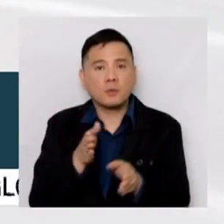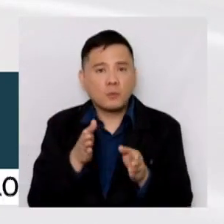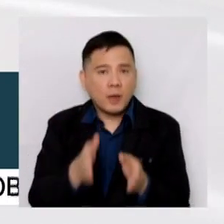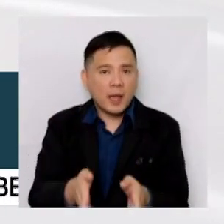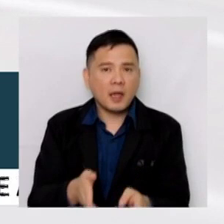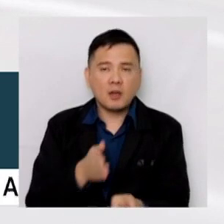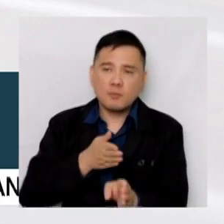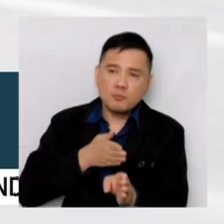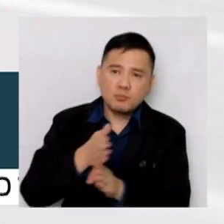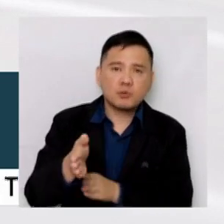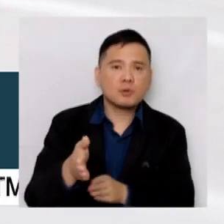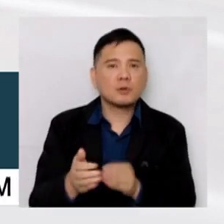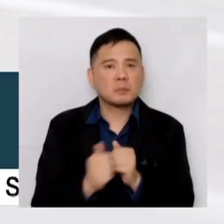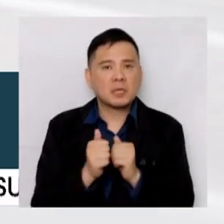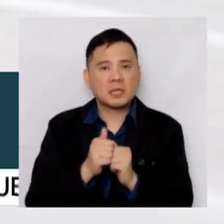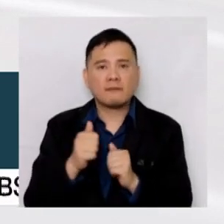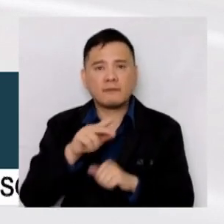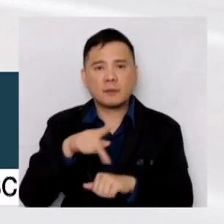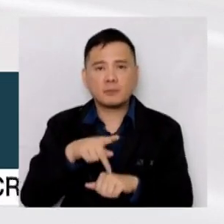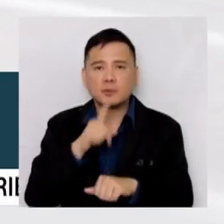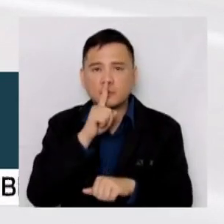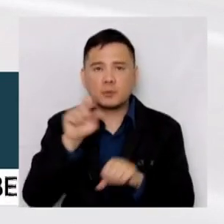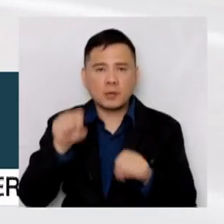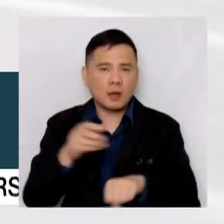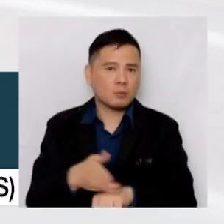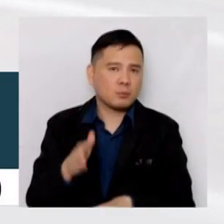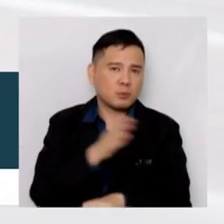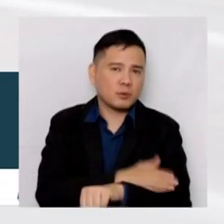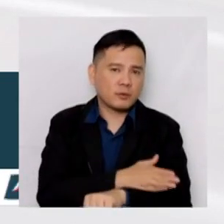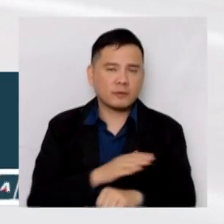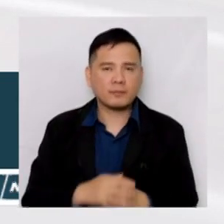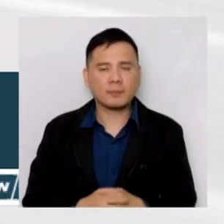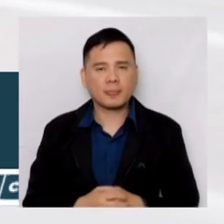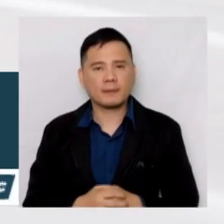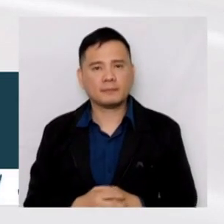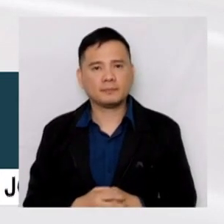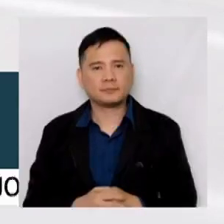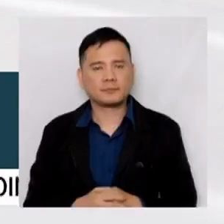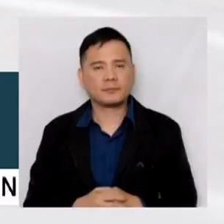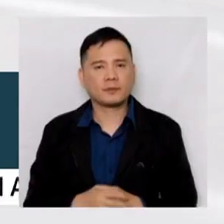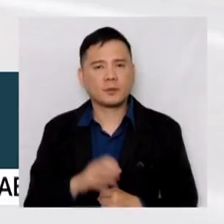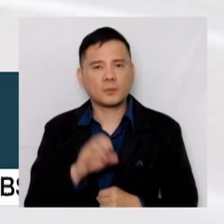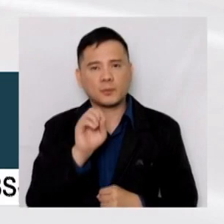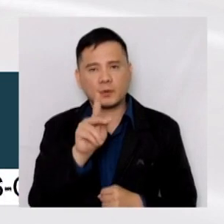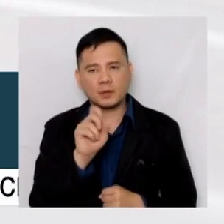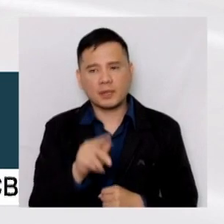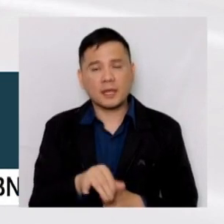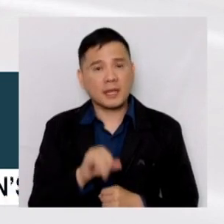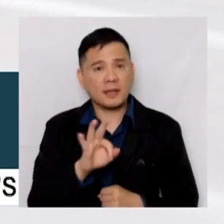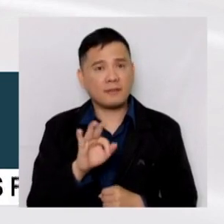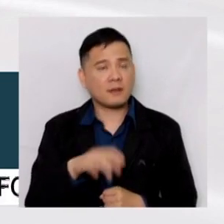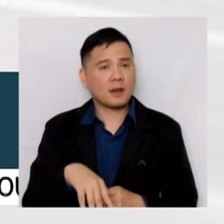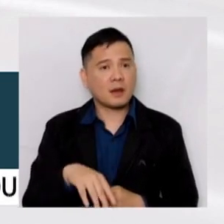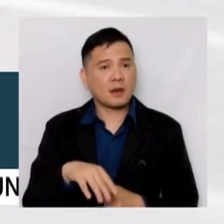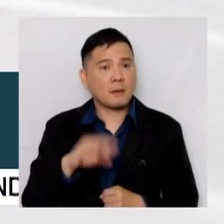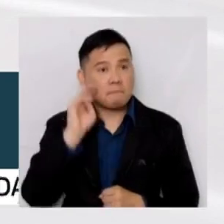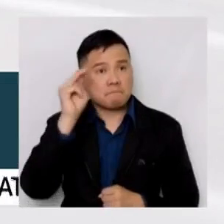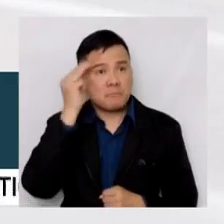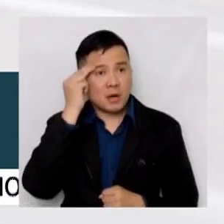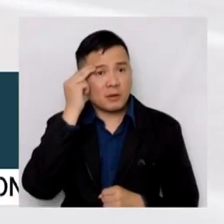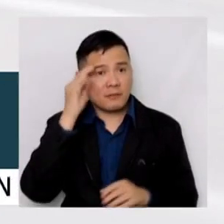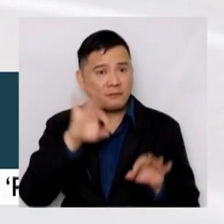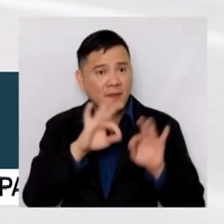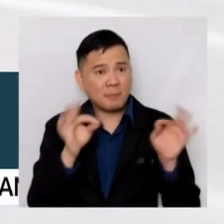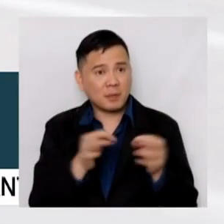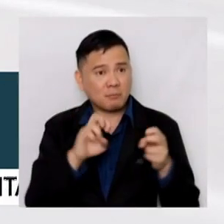that the Philippines could change that way. What do you think would it take to put the Marcos issue to rest? Actually, should it even